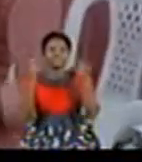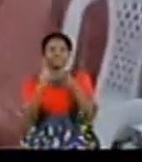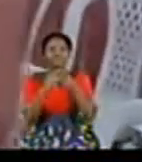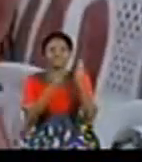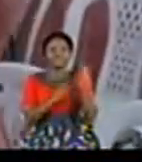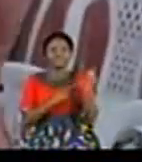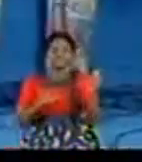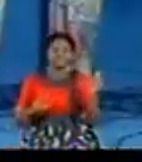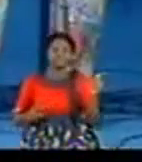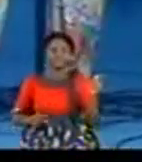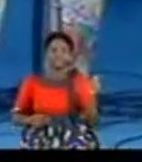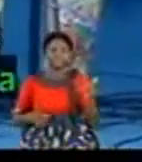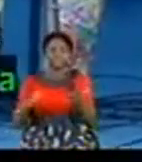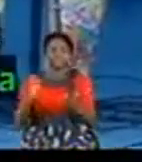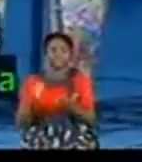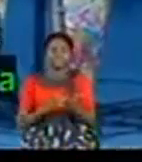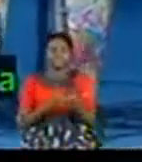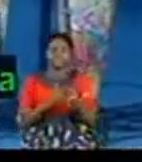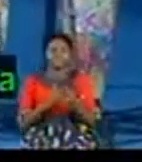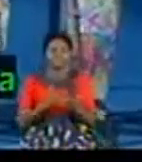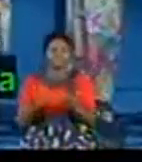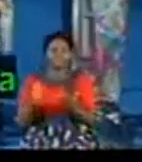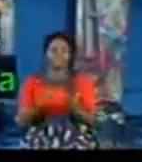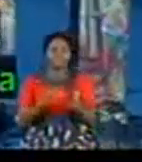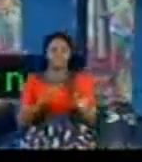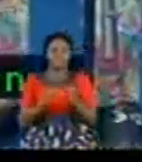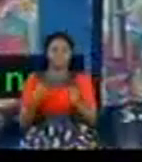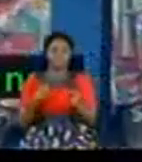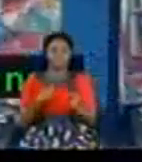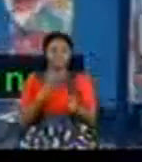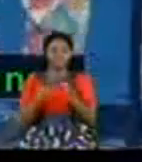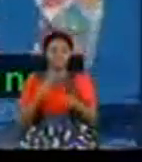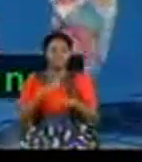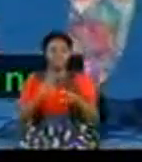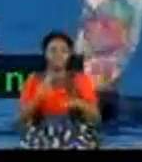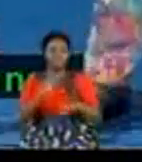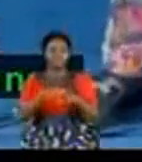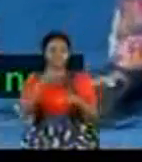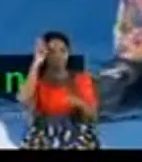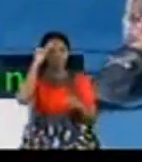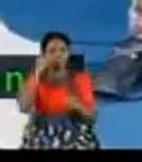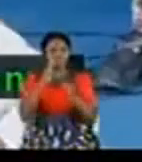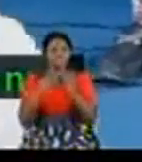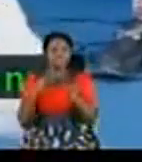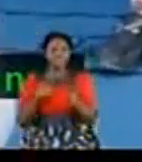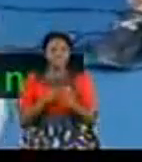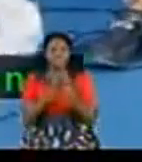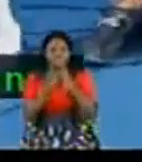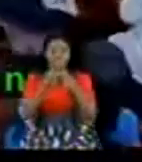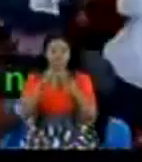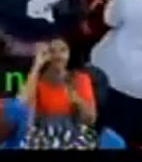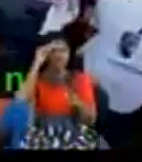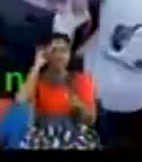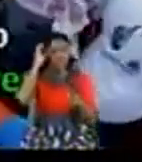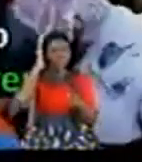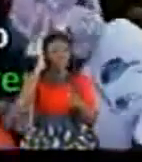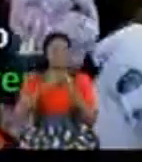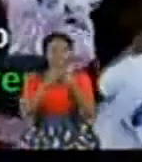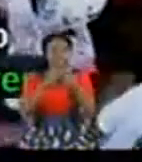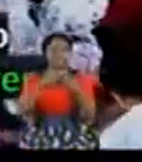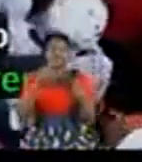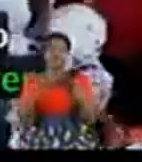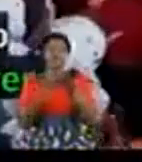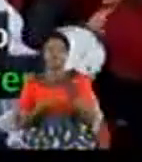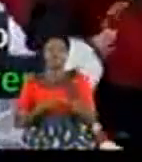call to him will when we run to him he run to when we